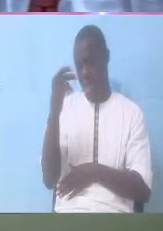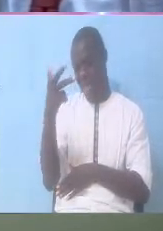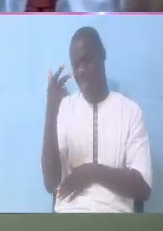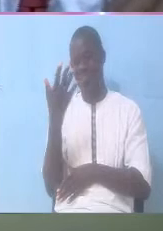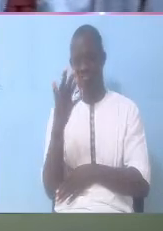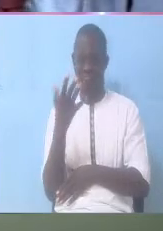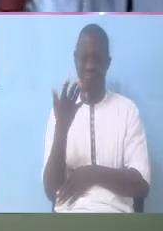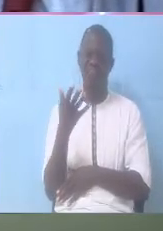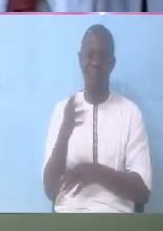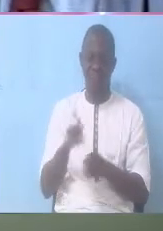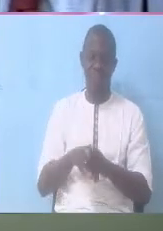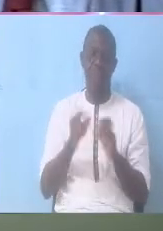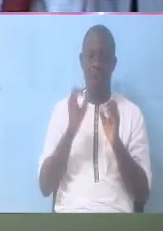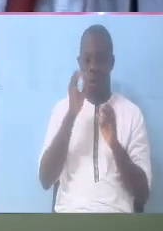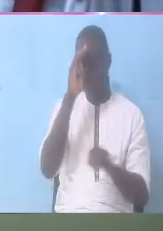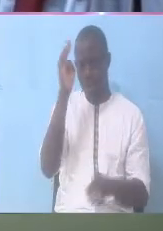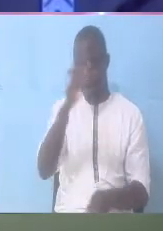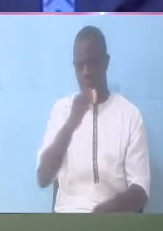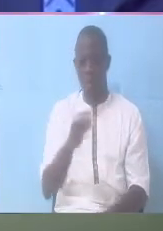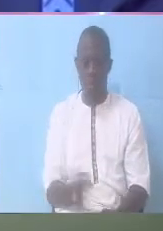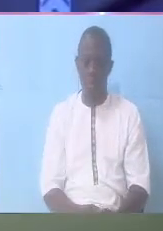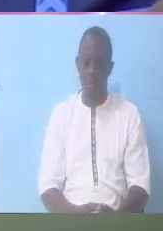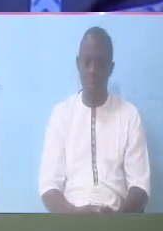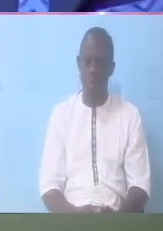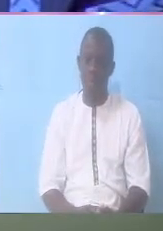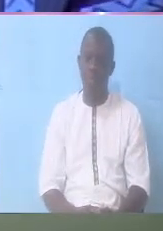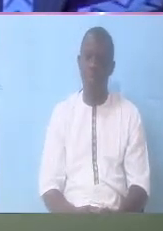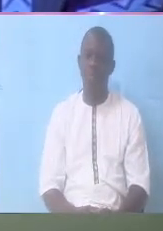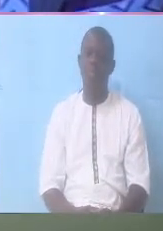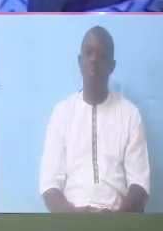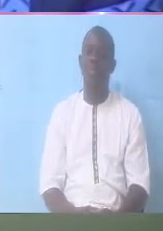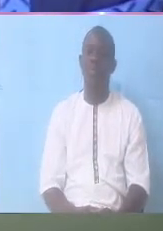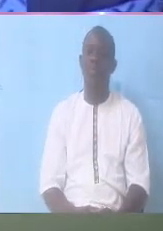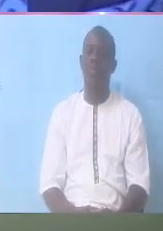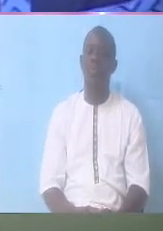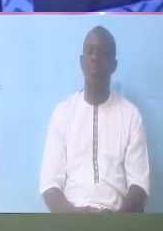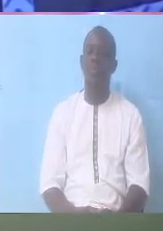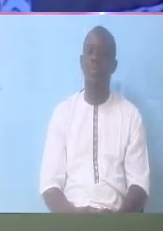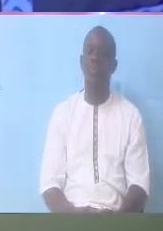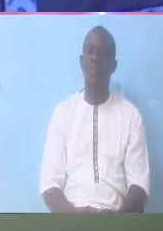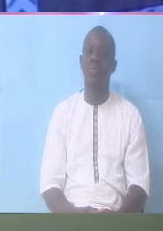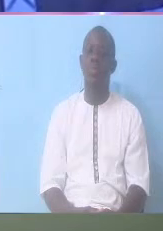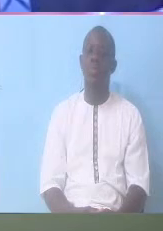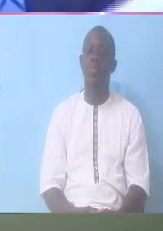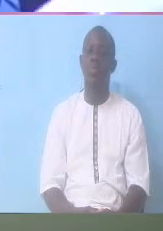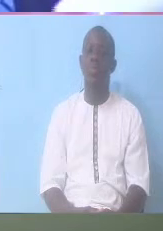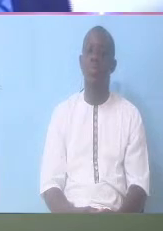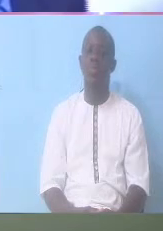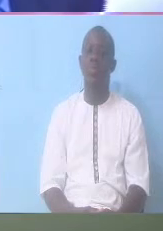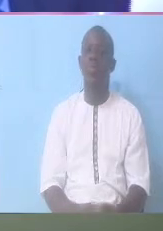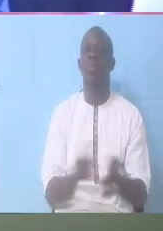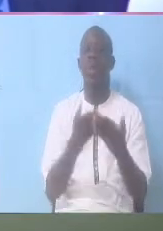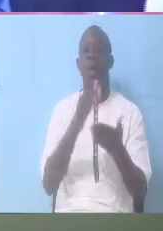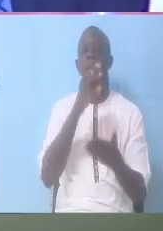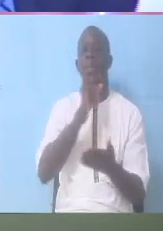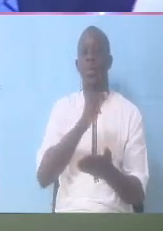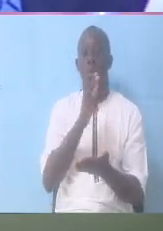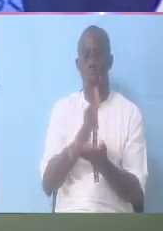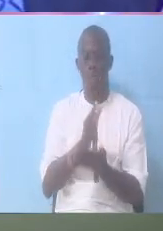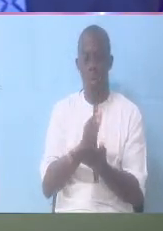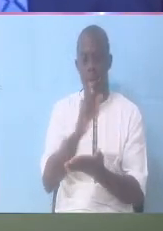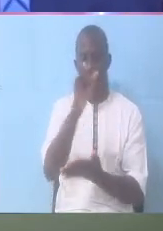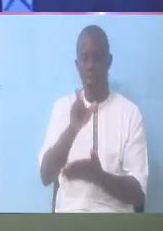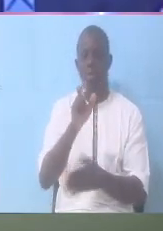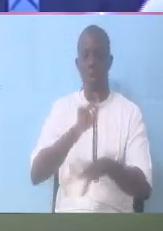nature. Okay. Now, Mr. Witness, on the list, we can